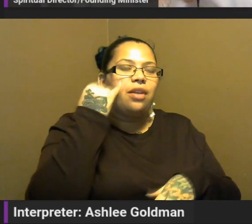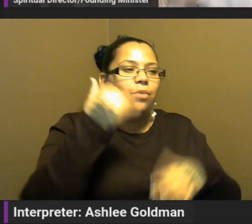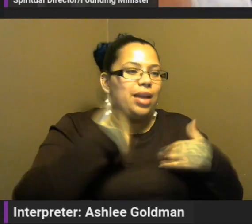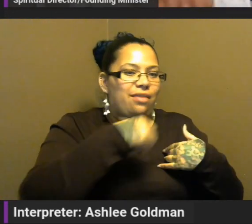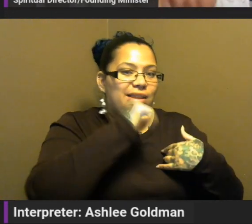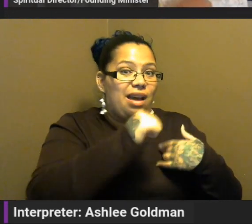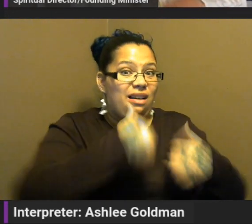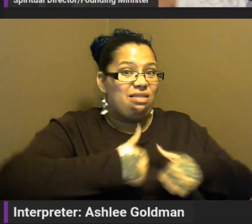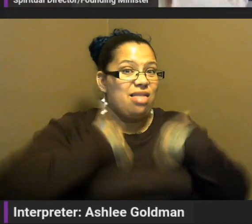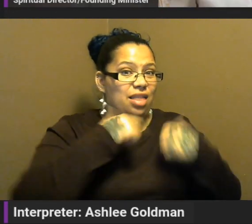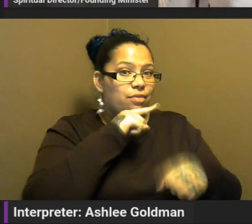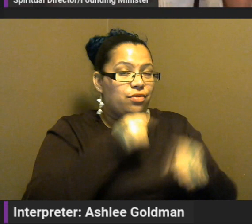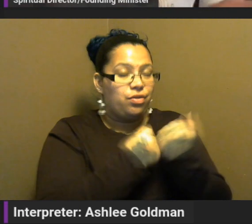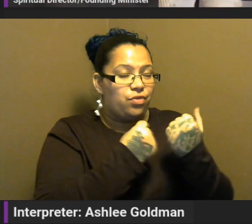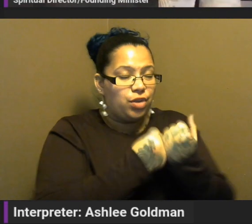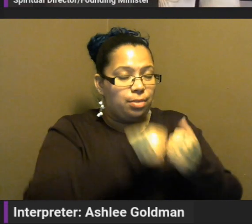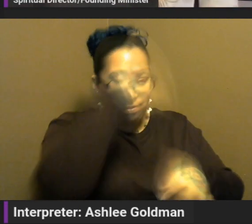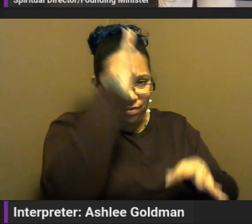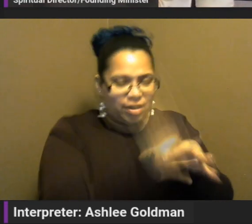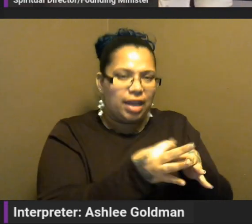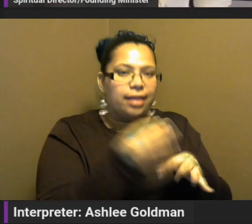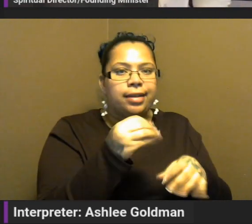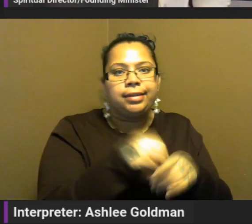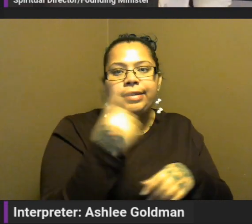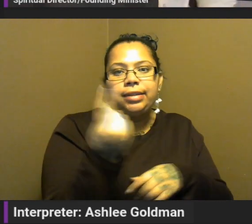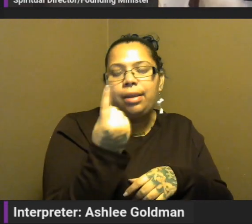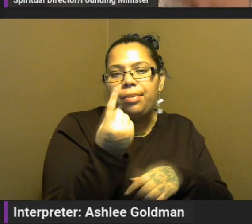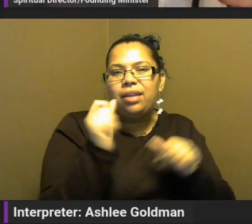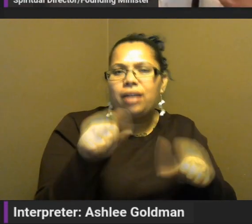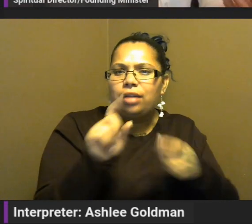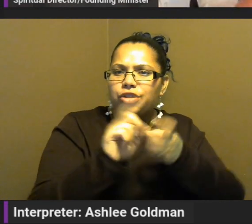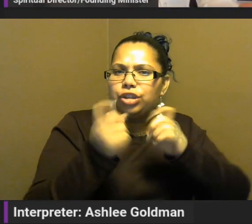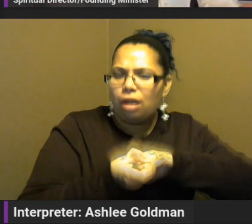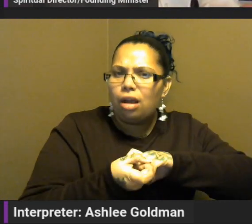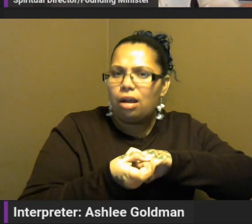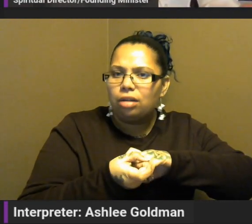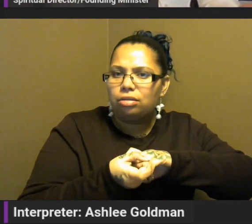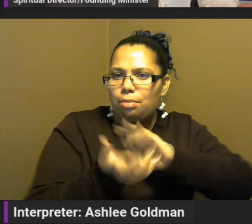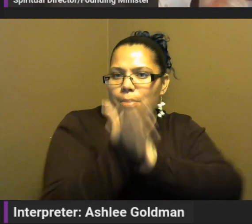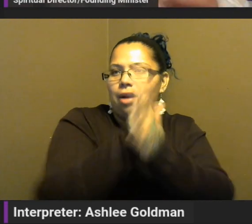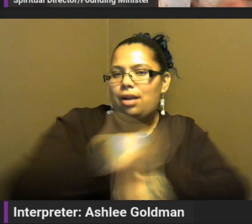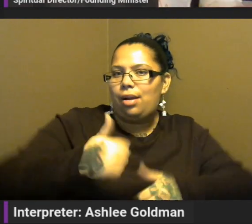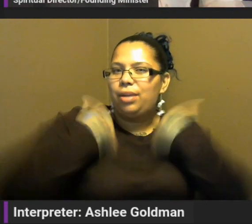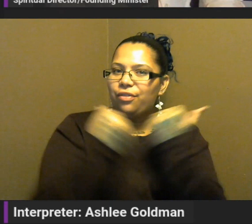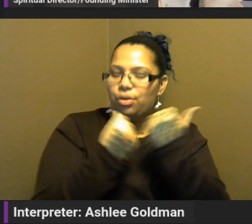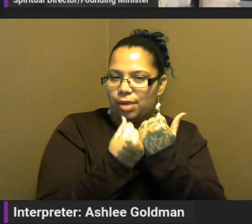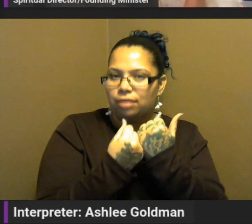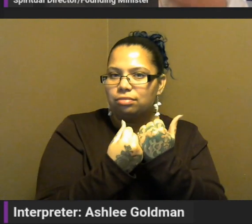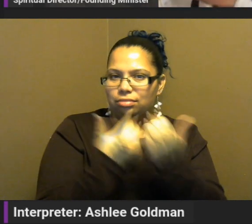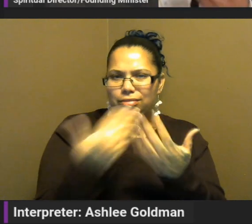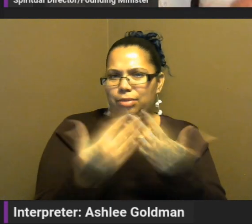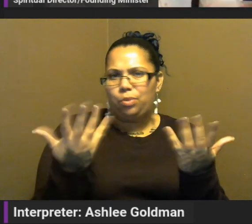can reorient it so that we now have life-affirming faith in whatever it is,